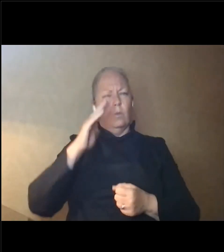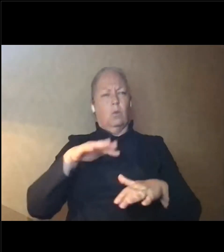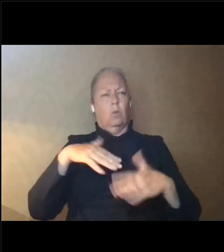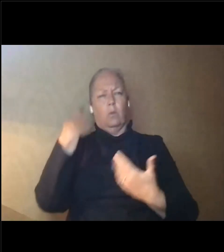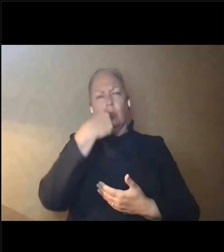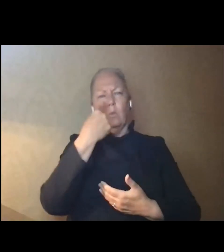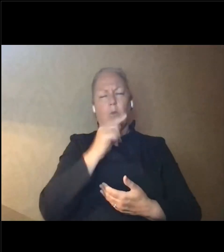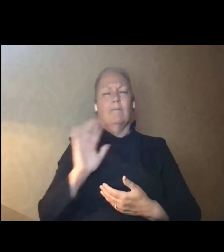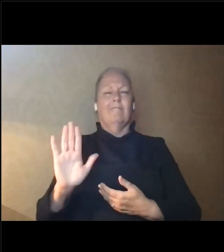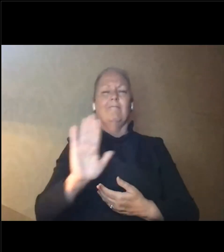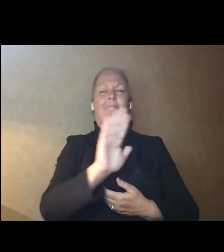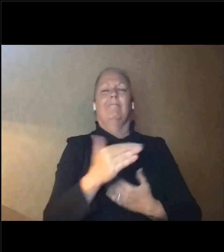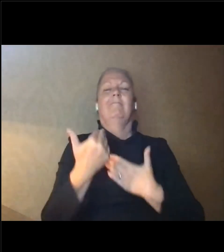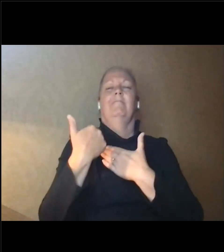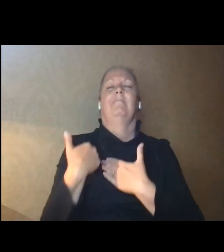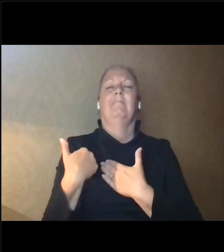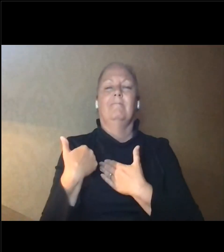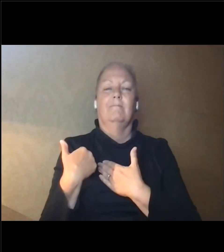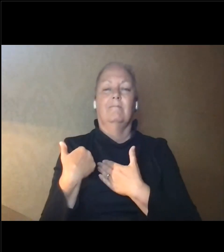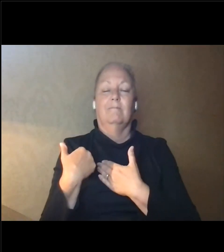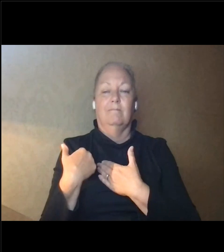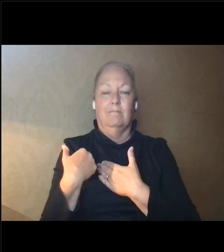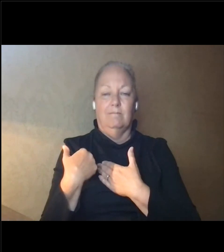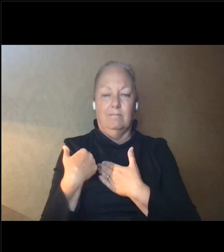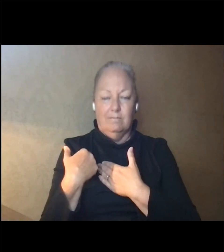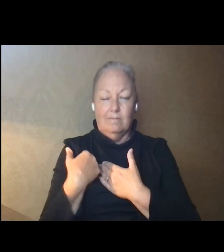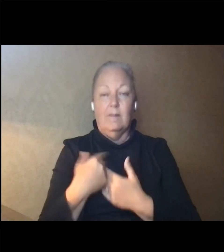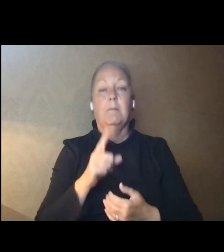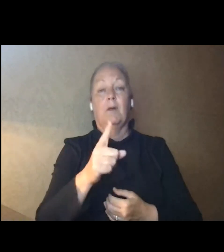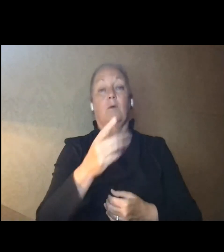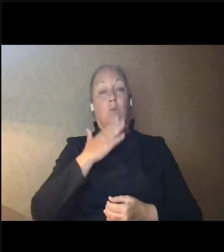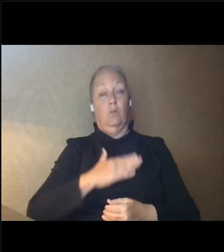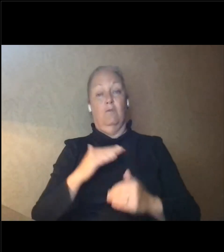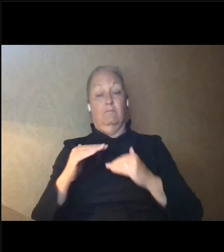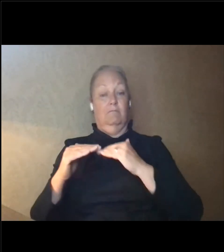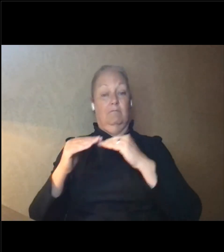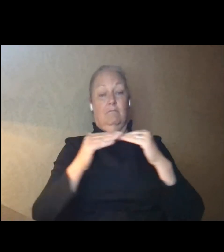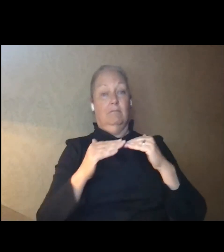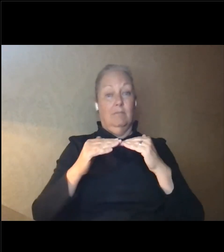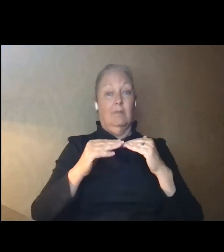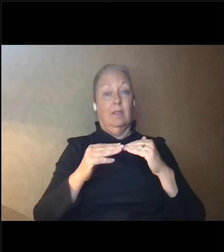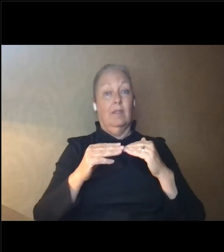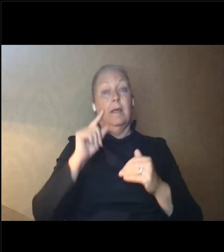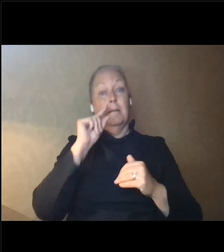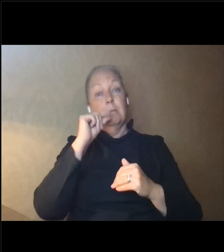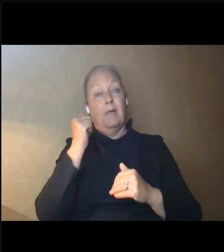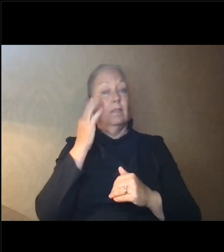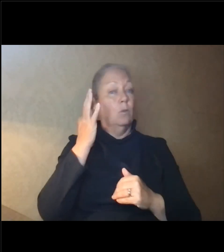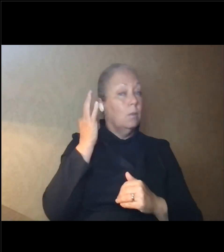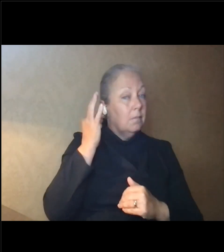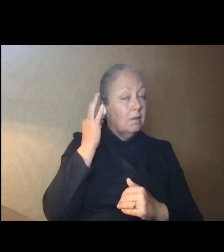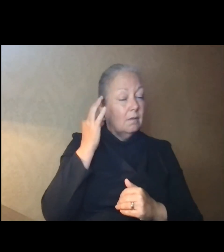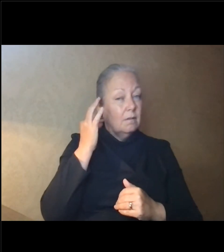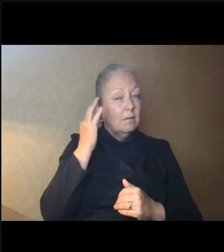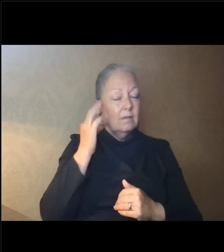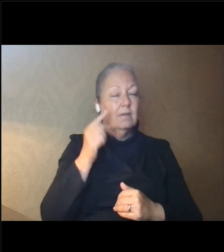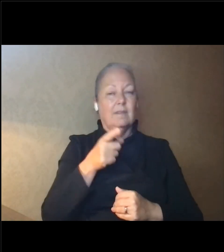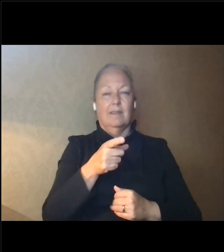must ensure the gender equity acquiring key position within when we talk about having